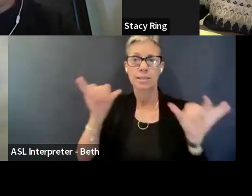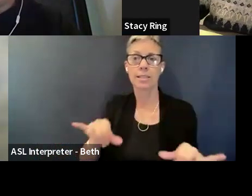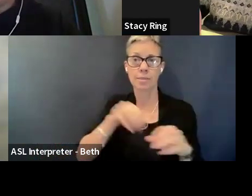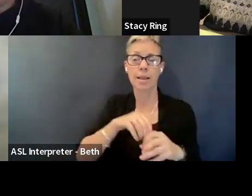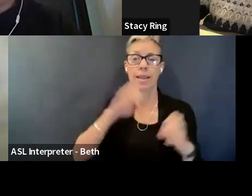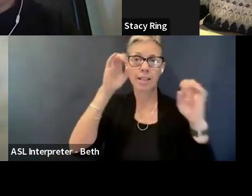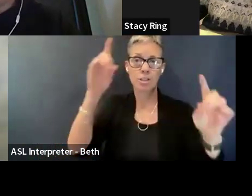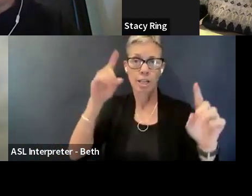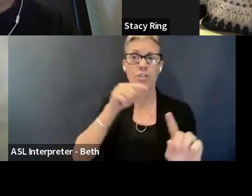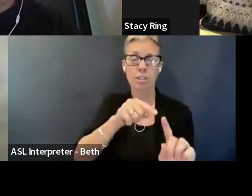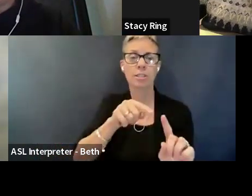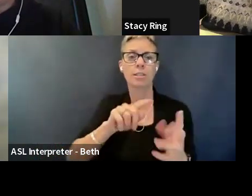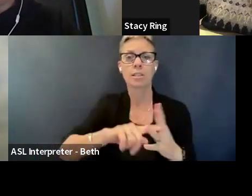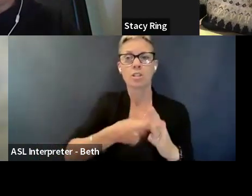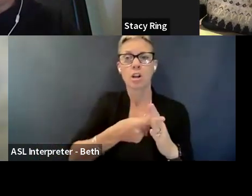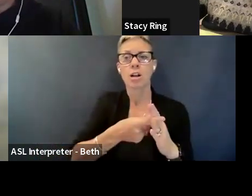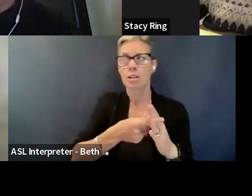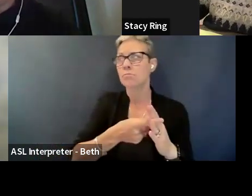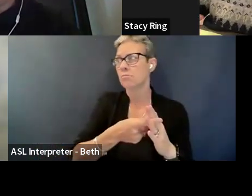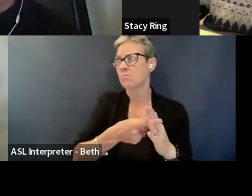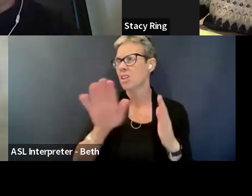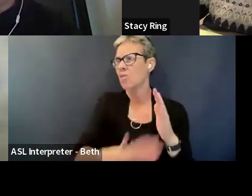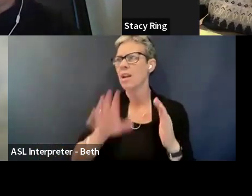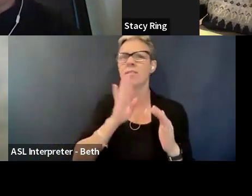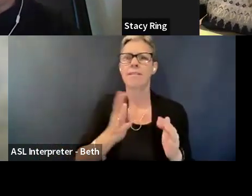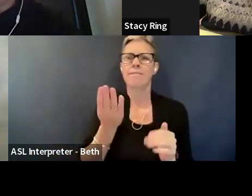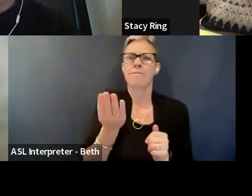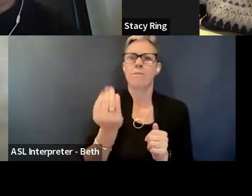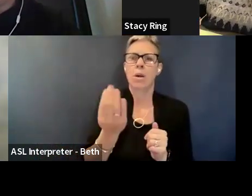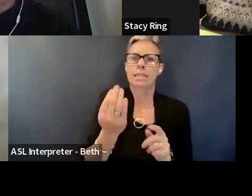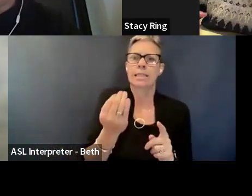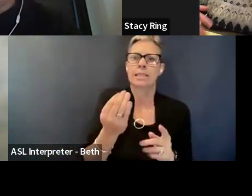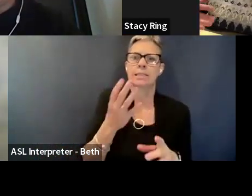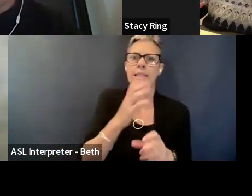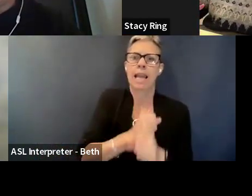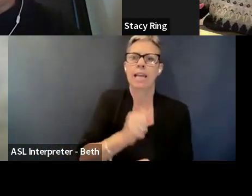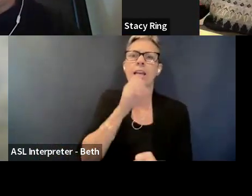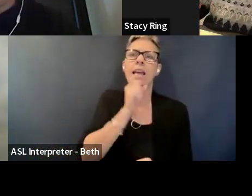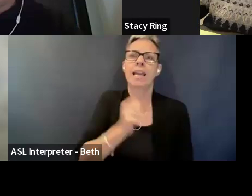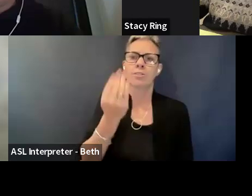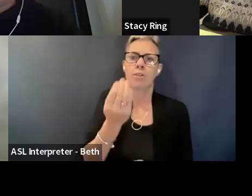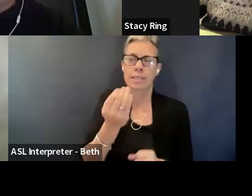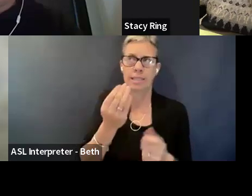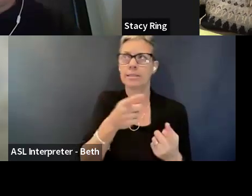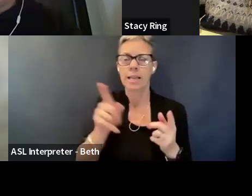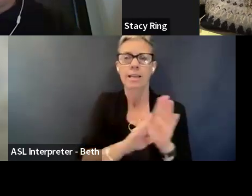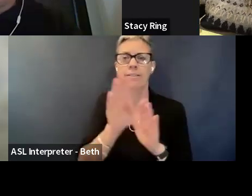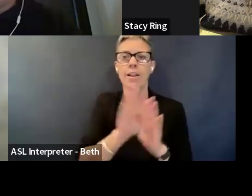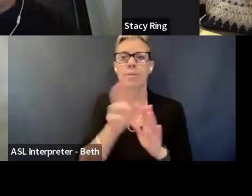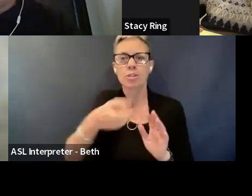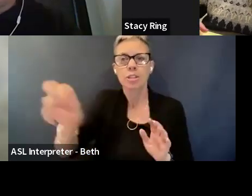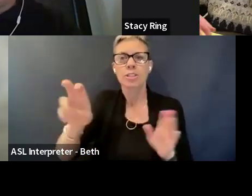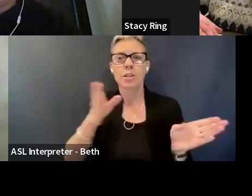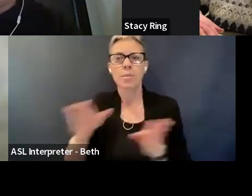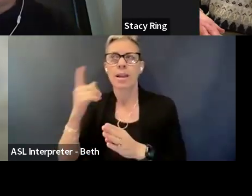system, starting when students are about 14, they develop a transition plan for what they and their families want their life to